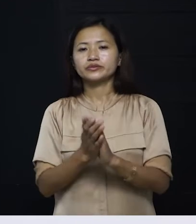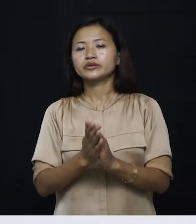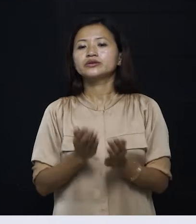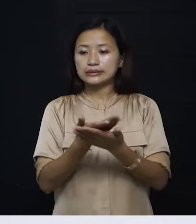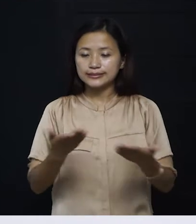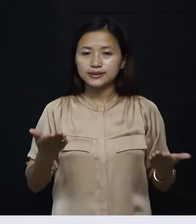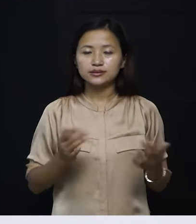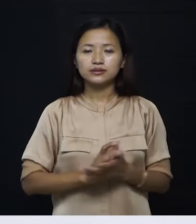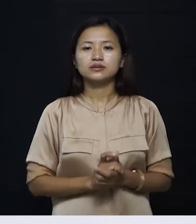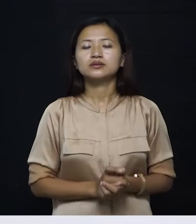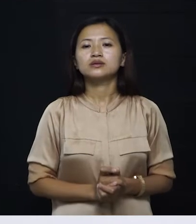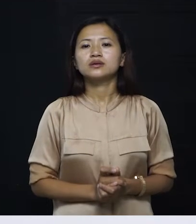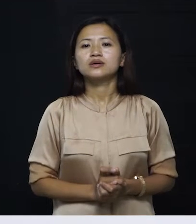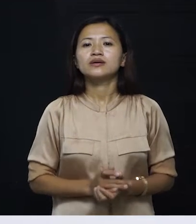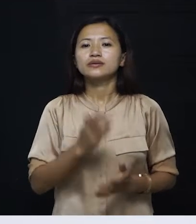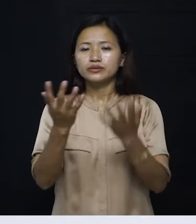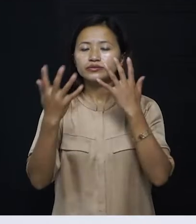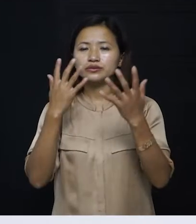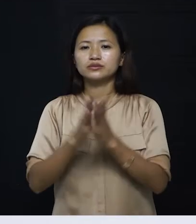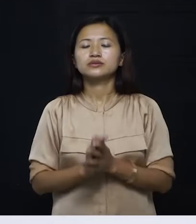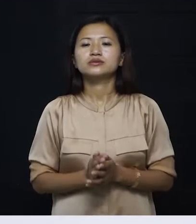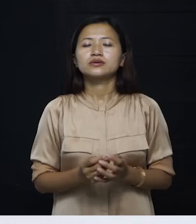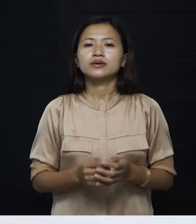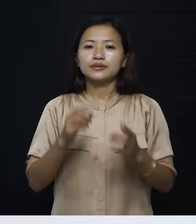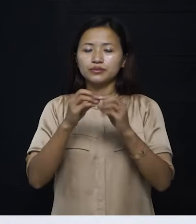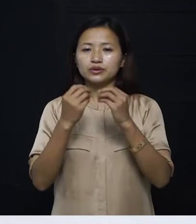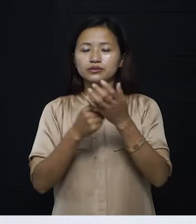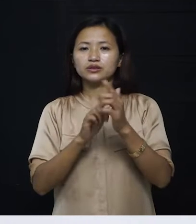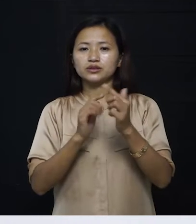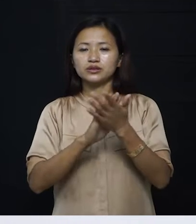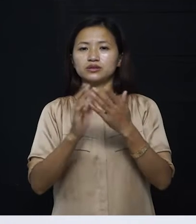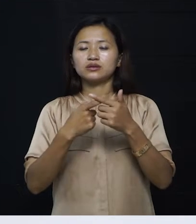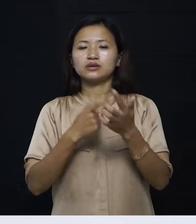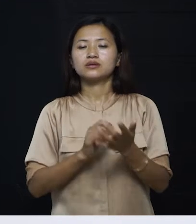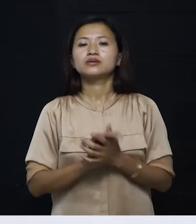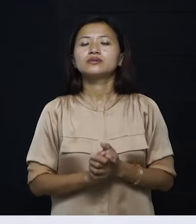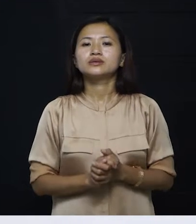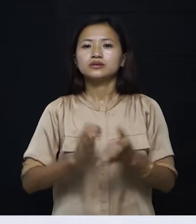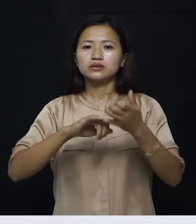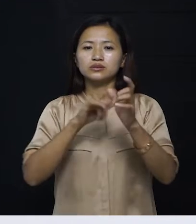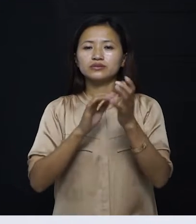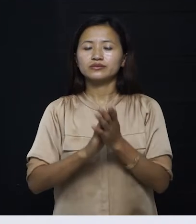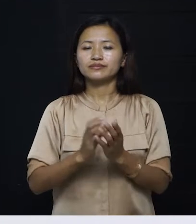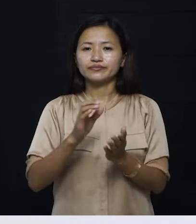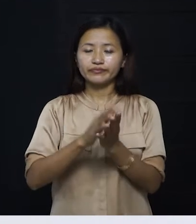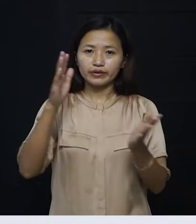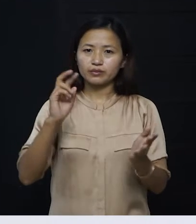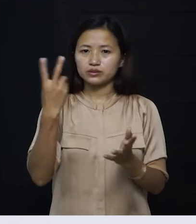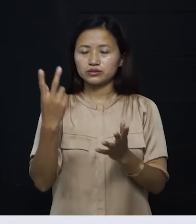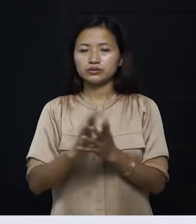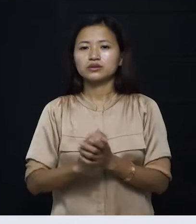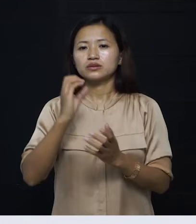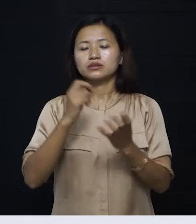the problem that was faced in the barter system, and that is called as the double coincidence of ones.